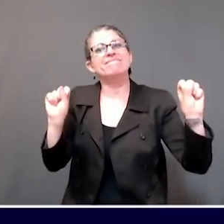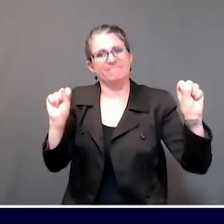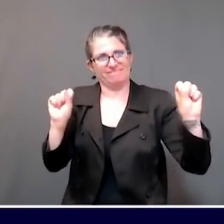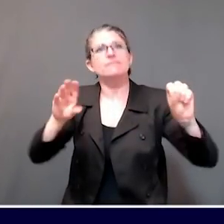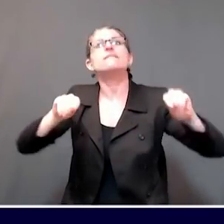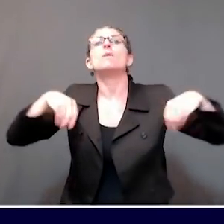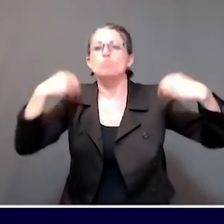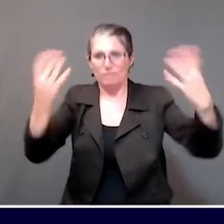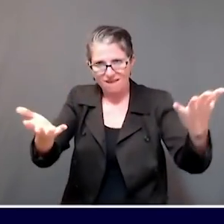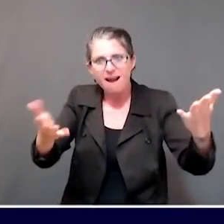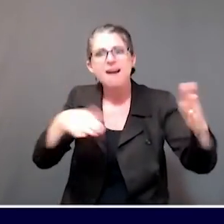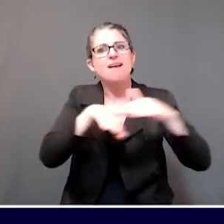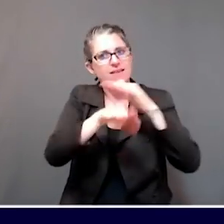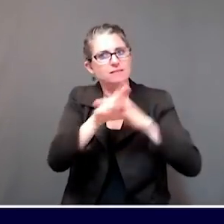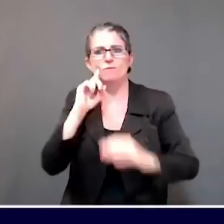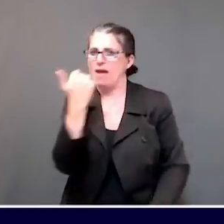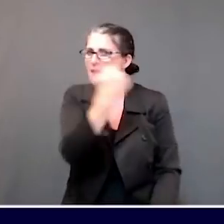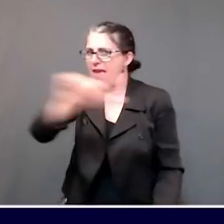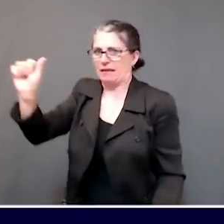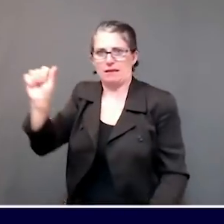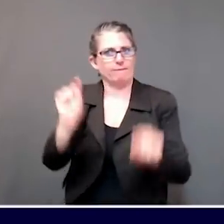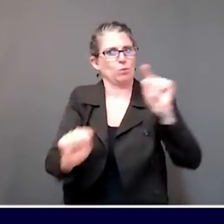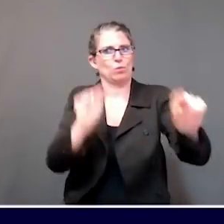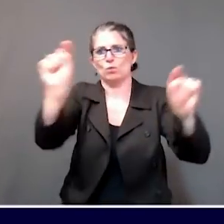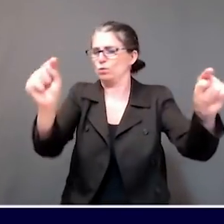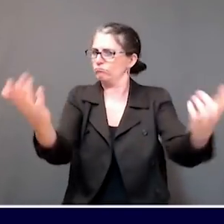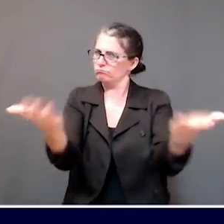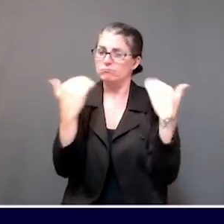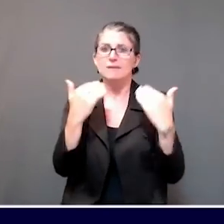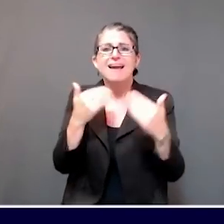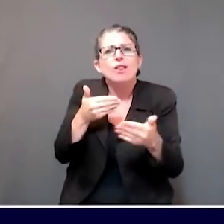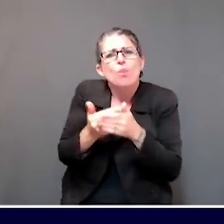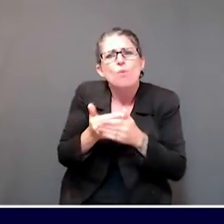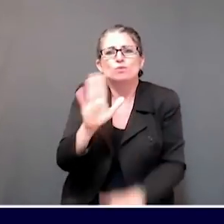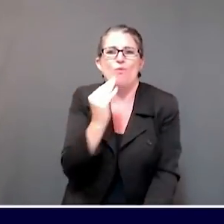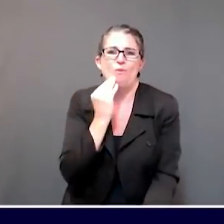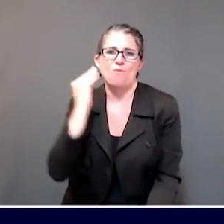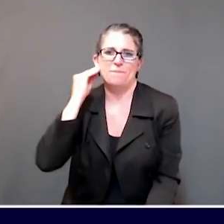expect these sites to be able to bill insurance to continue their operation.